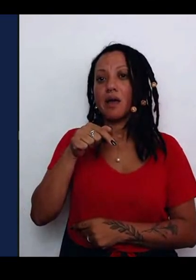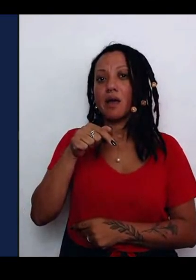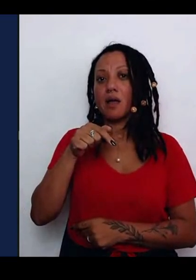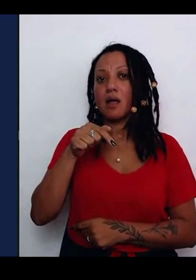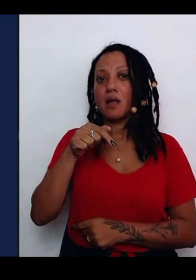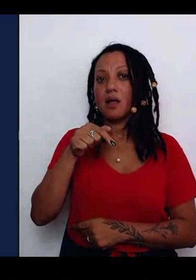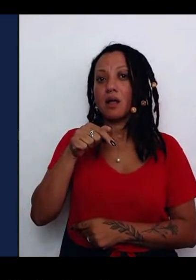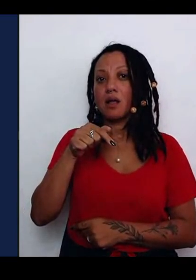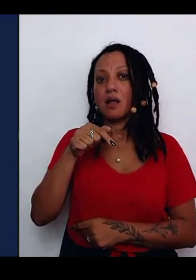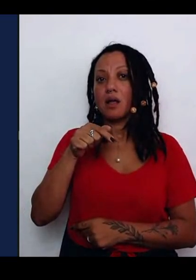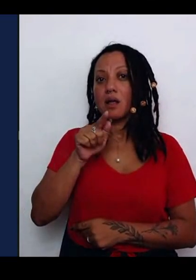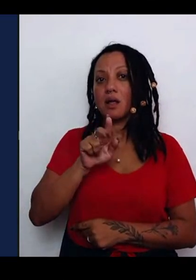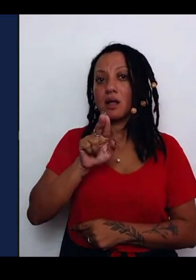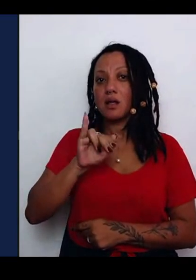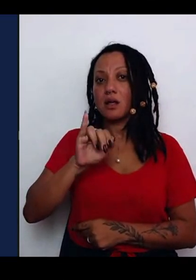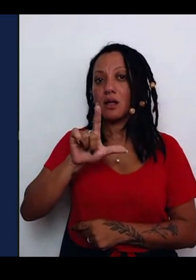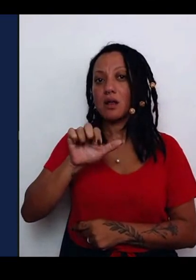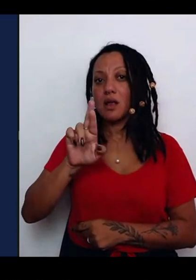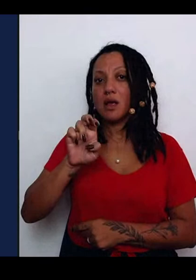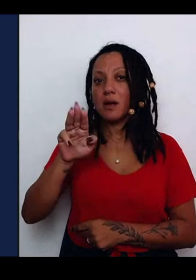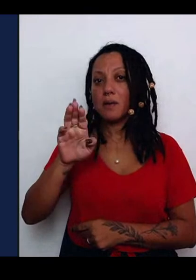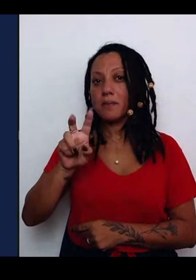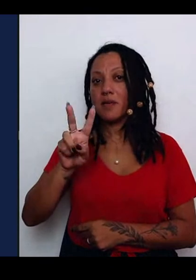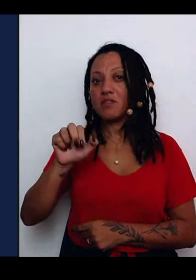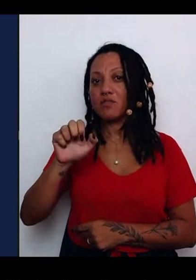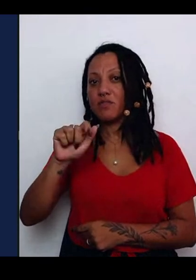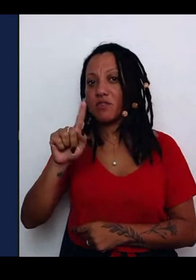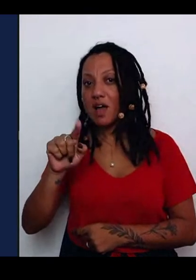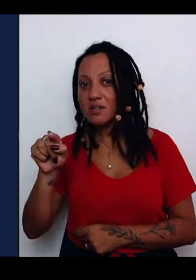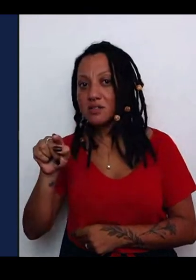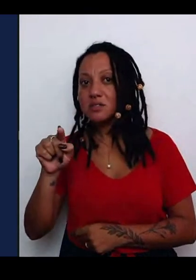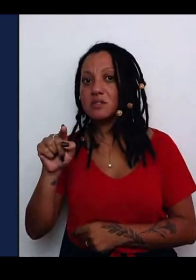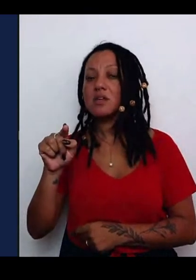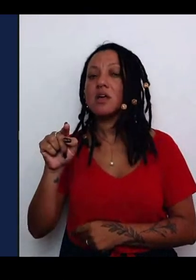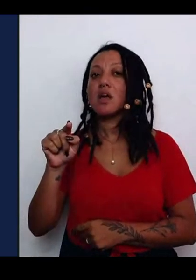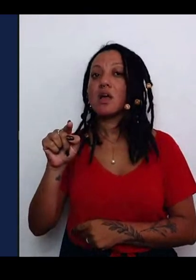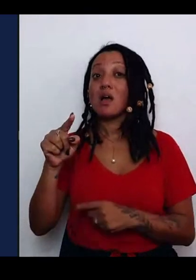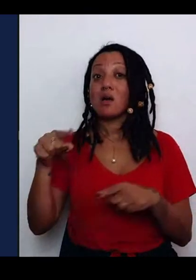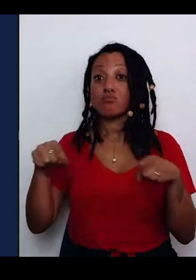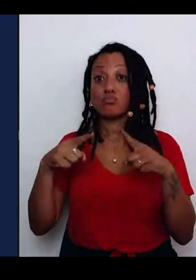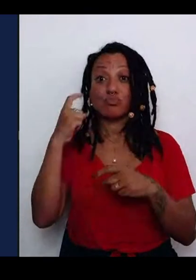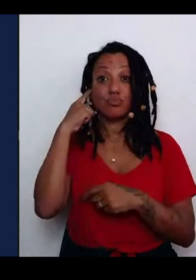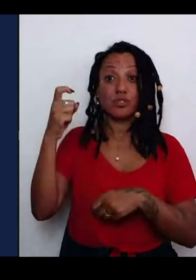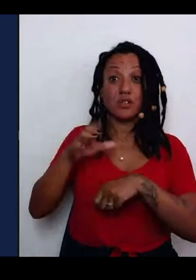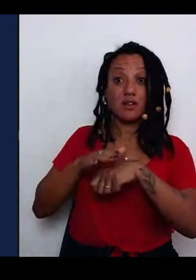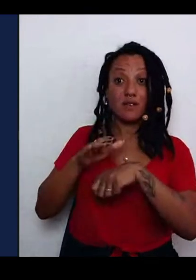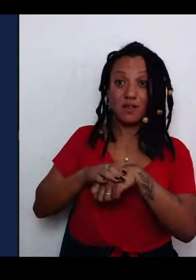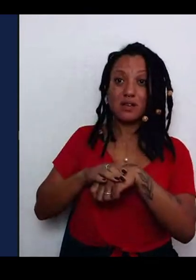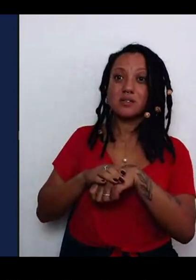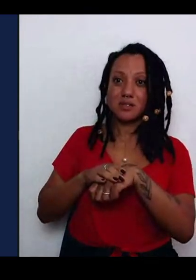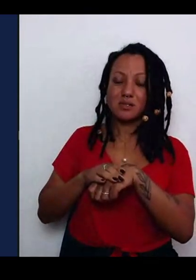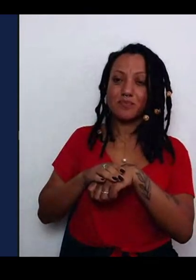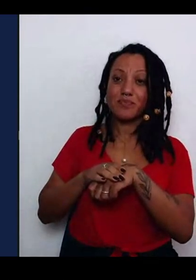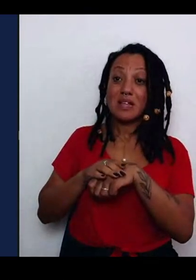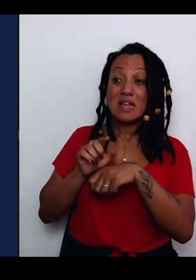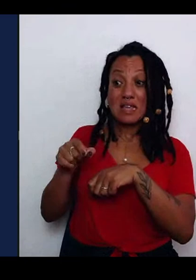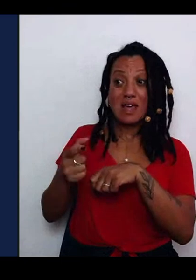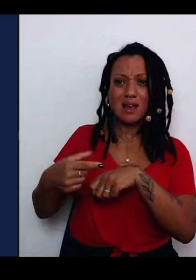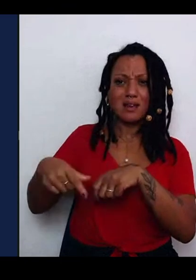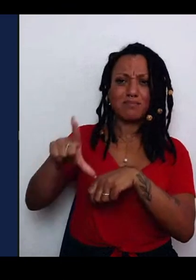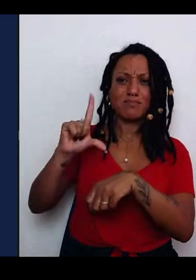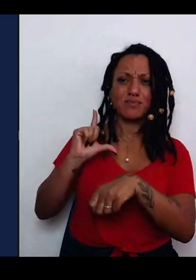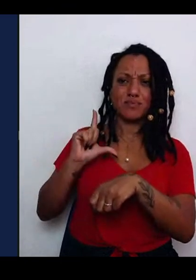and so the original score of giliano Blanche was composed to a company filmmaker Sergio bernardes film of the same title